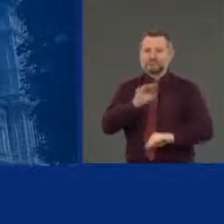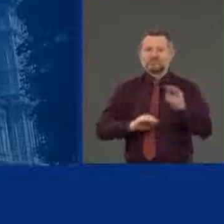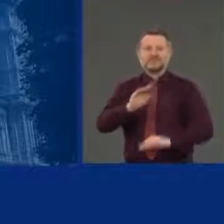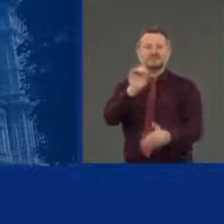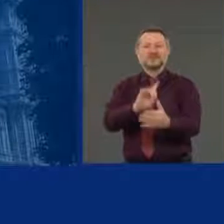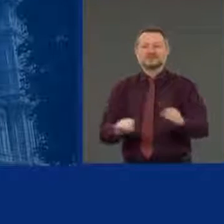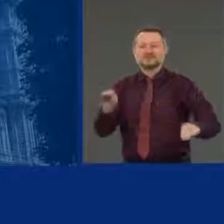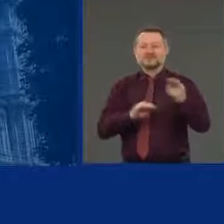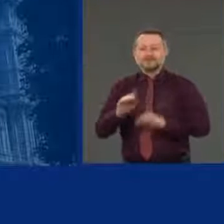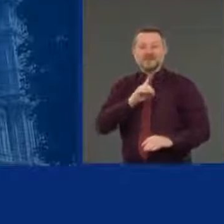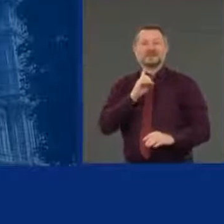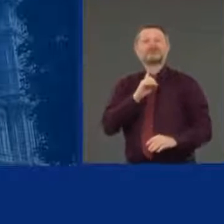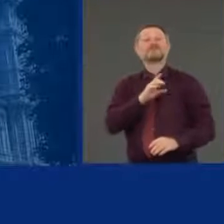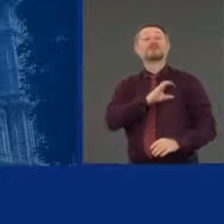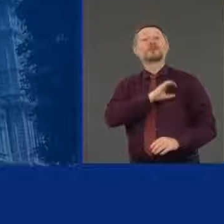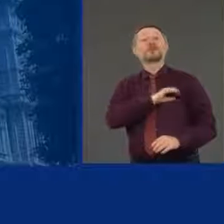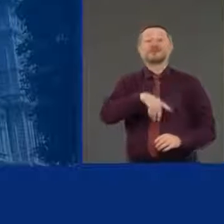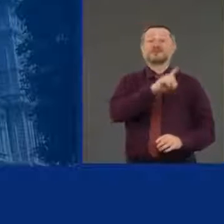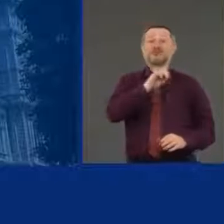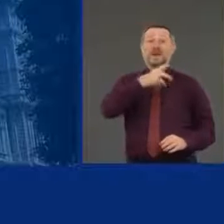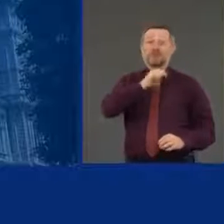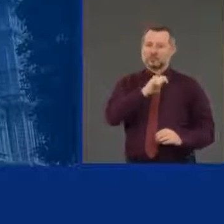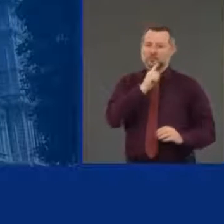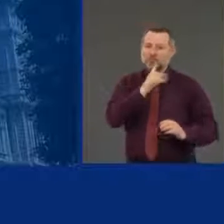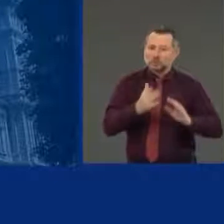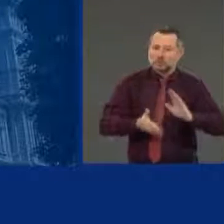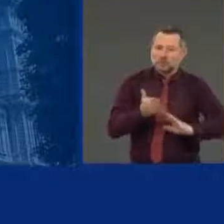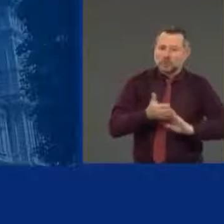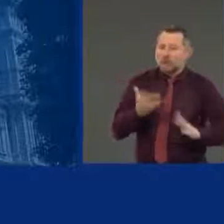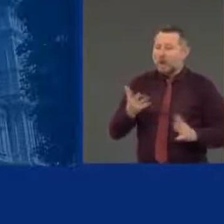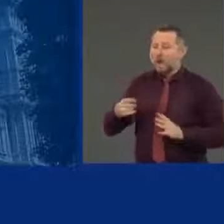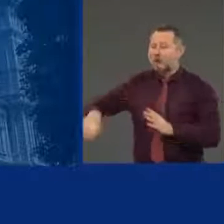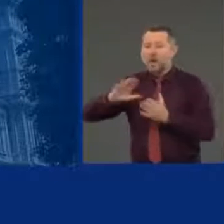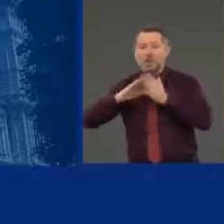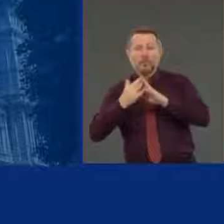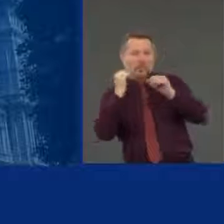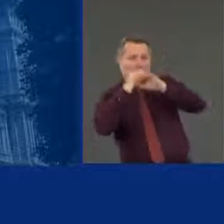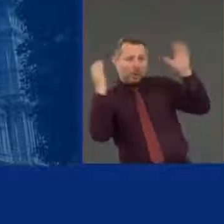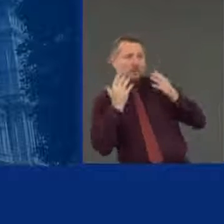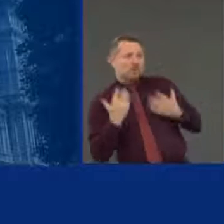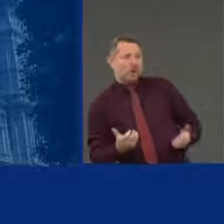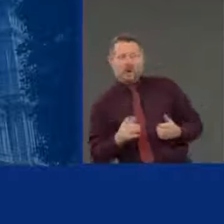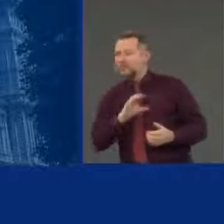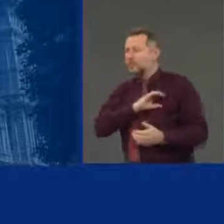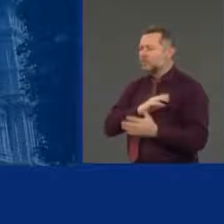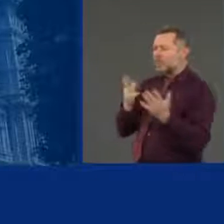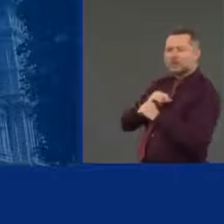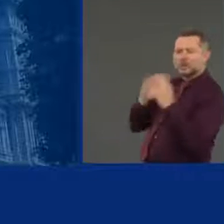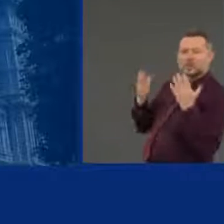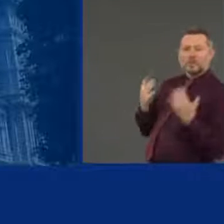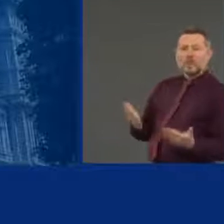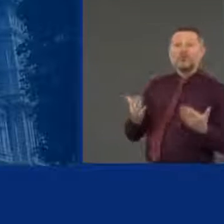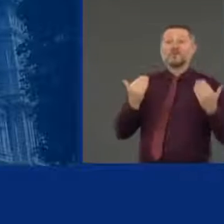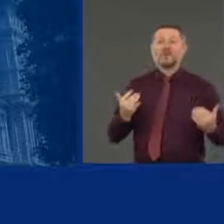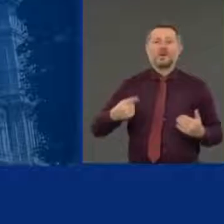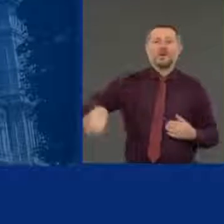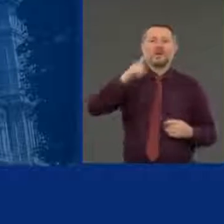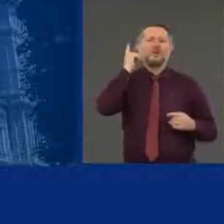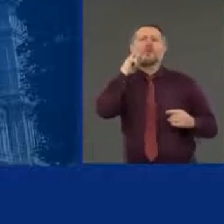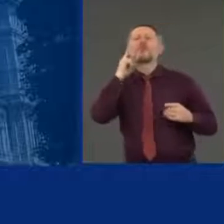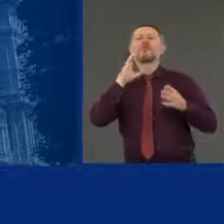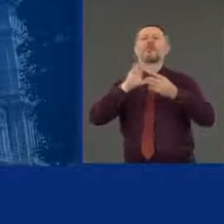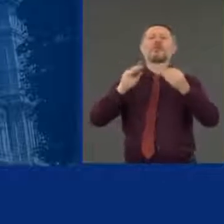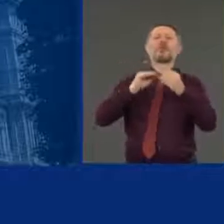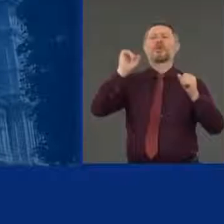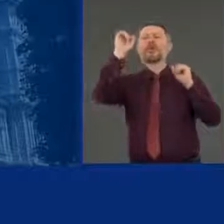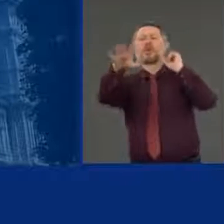they want for their community. All the questions that you hear being raised, what